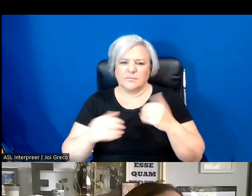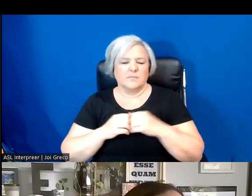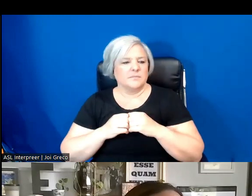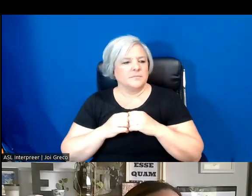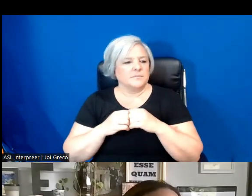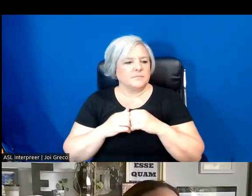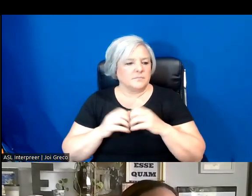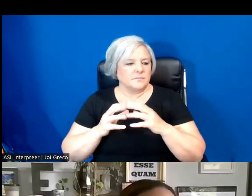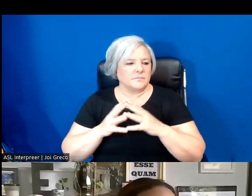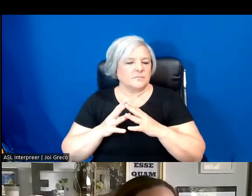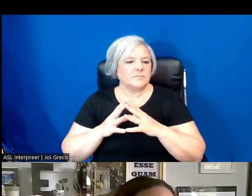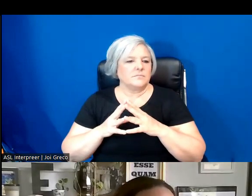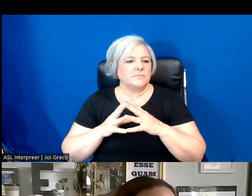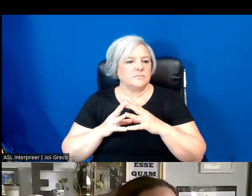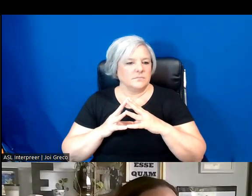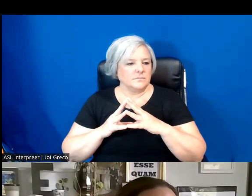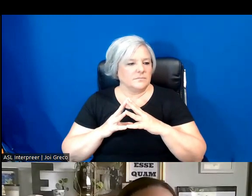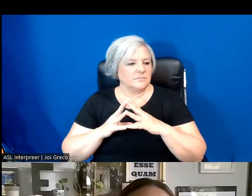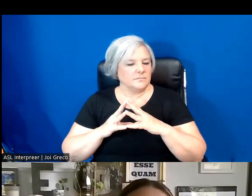slide.